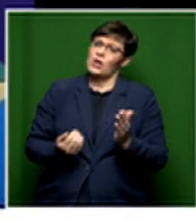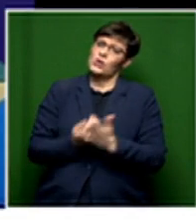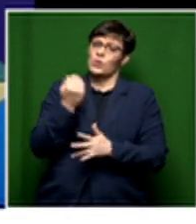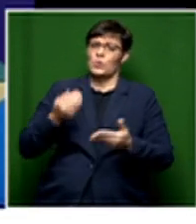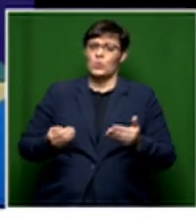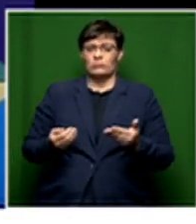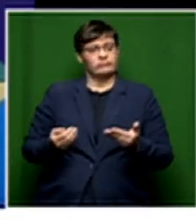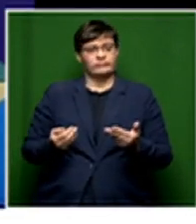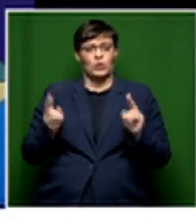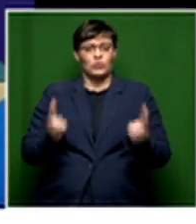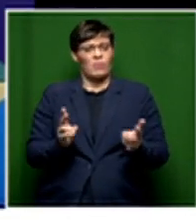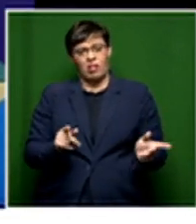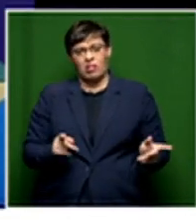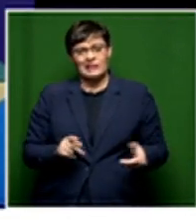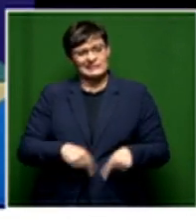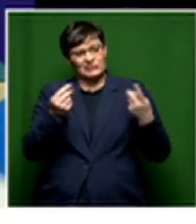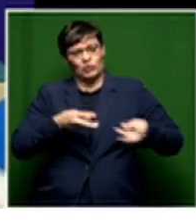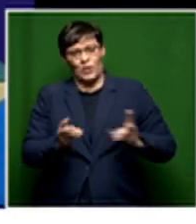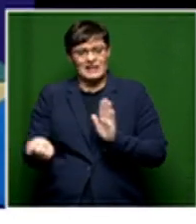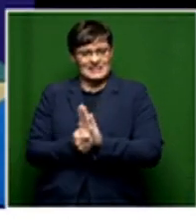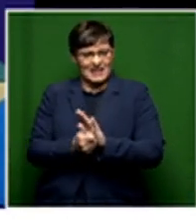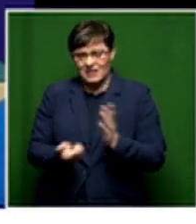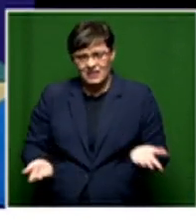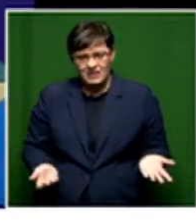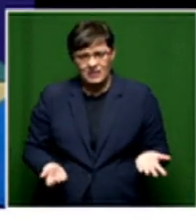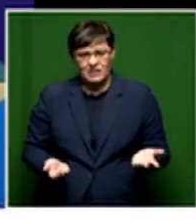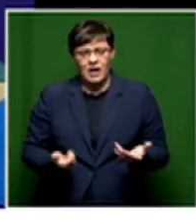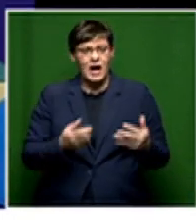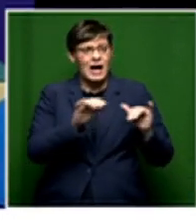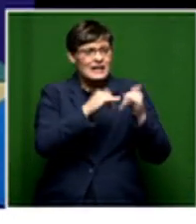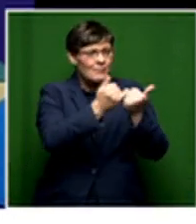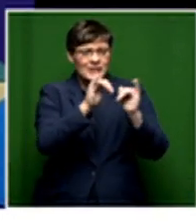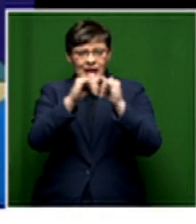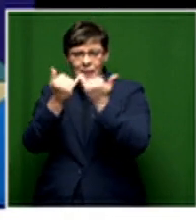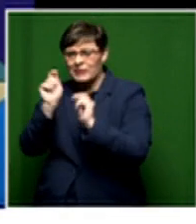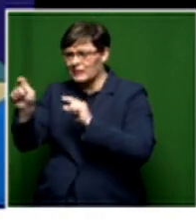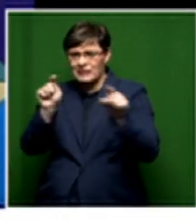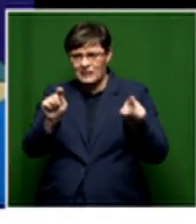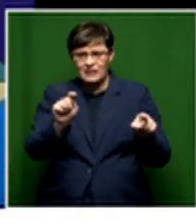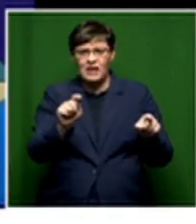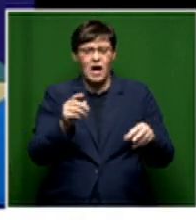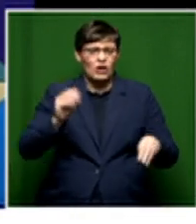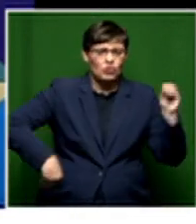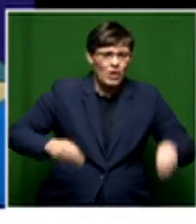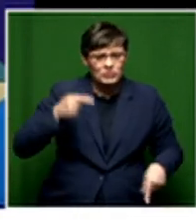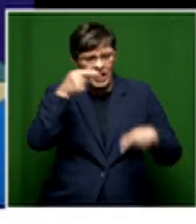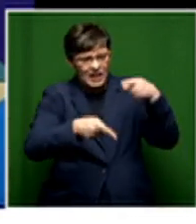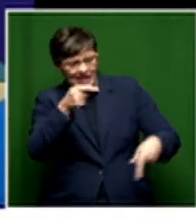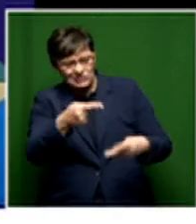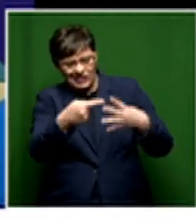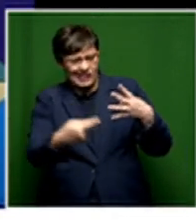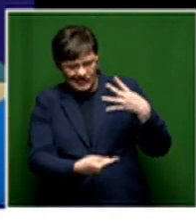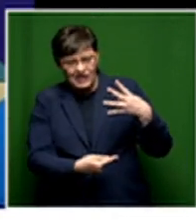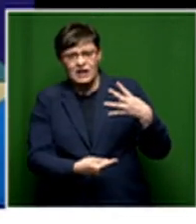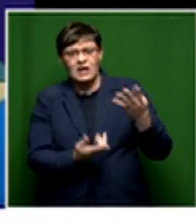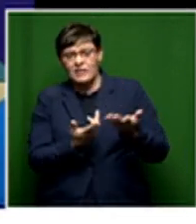normal, as well as a perspective of, what companies have learned around through corruption allegations and how